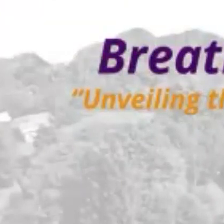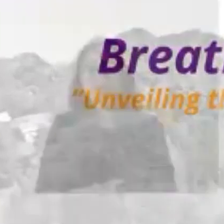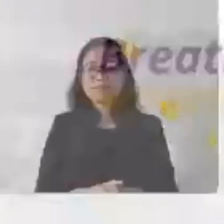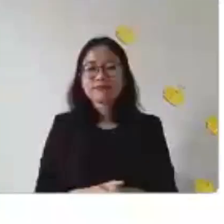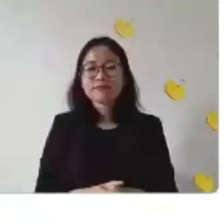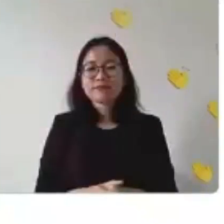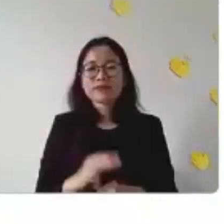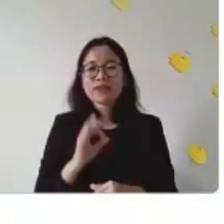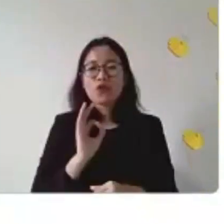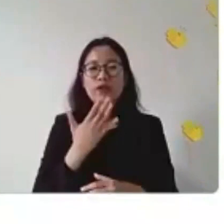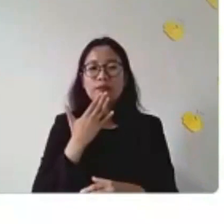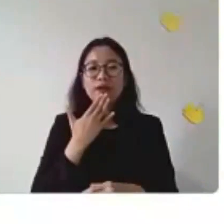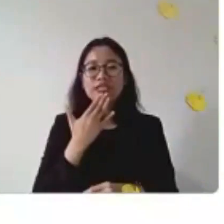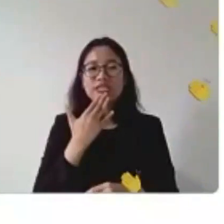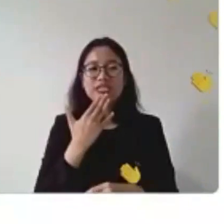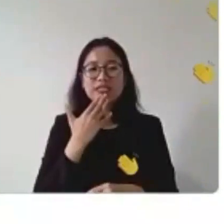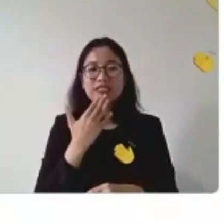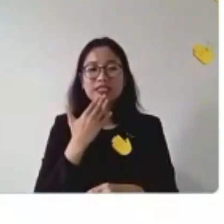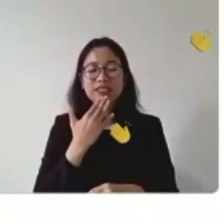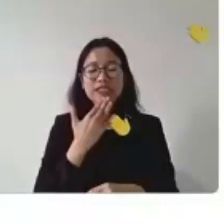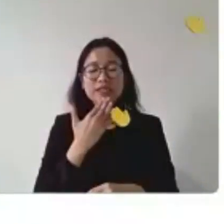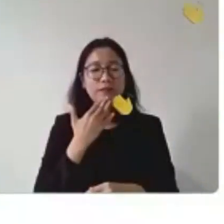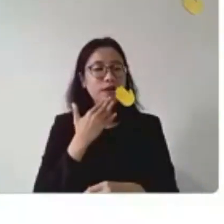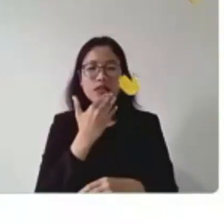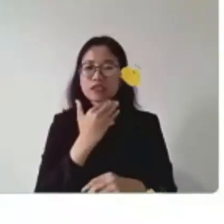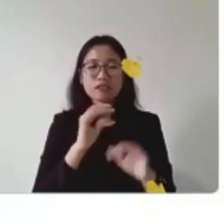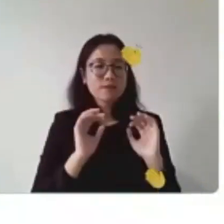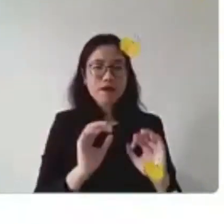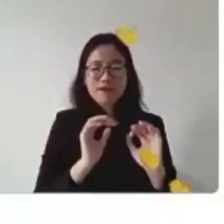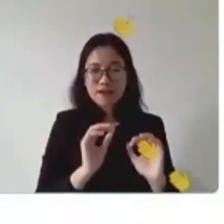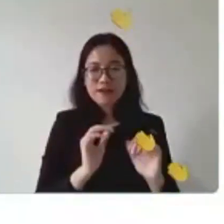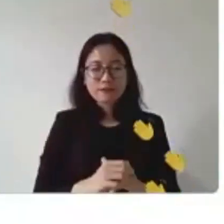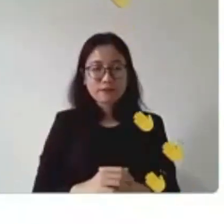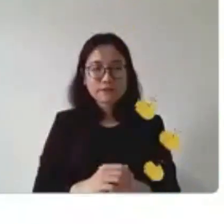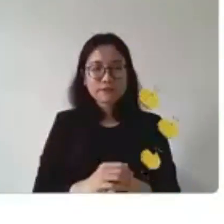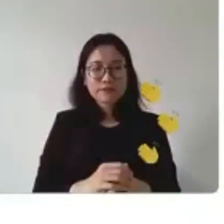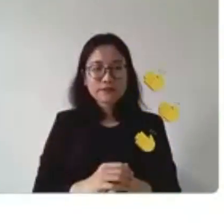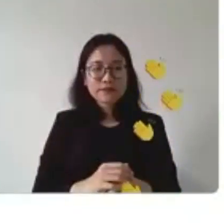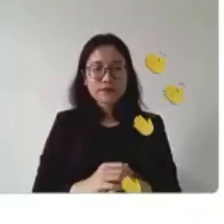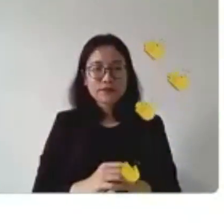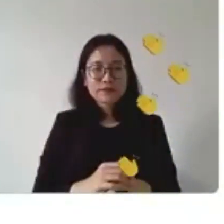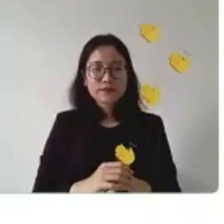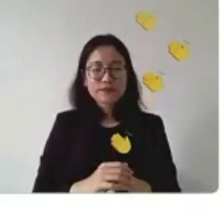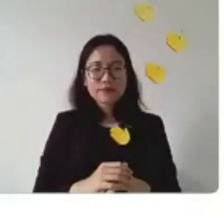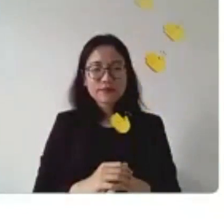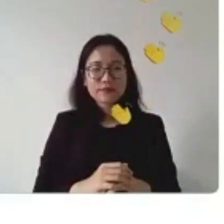Okay, thank you very much, Dr. Sumi.